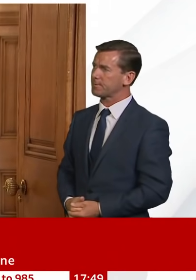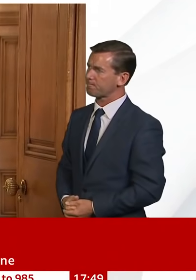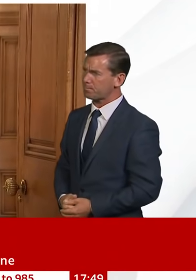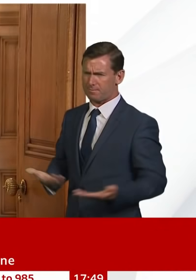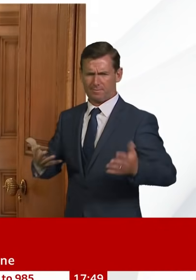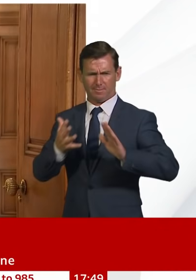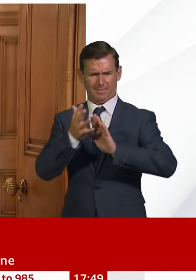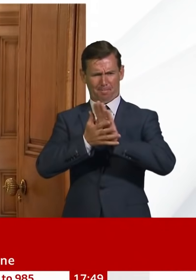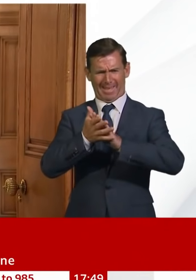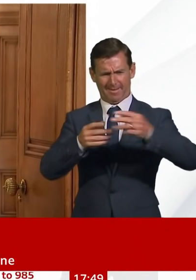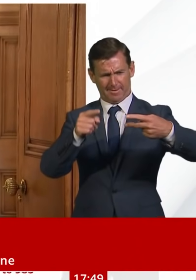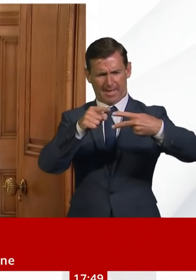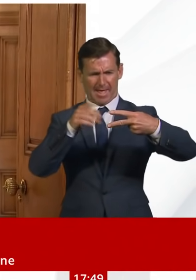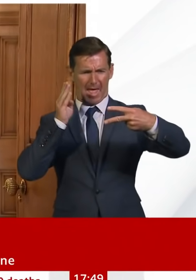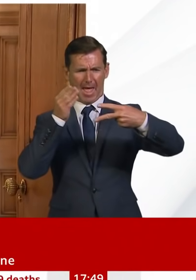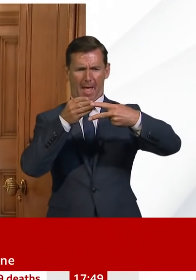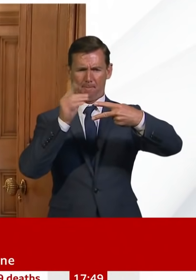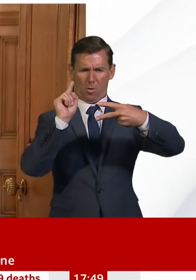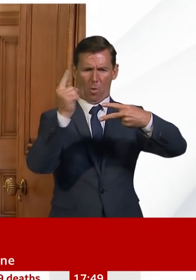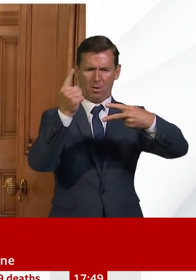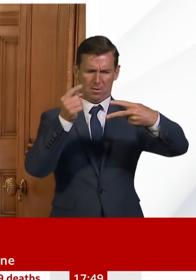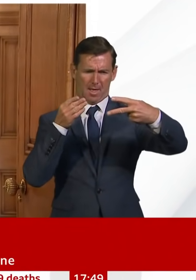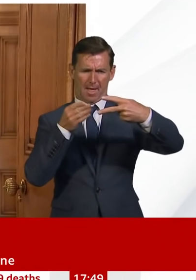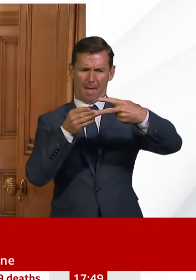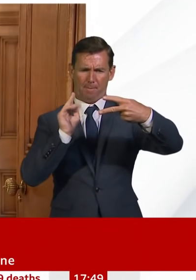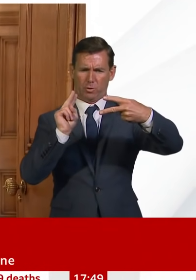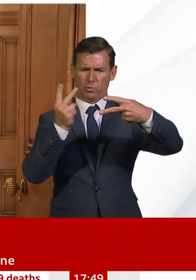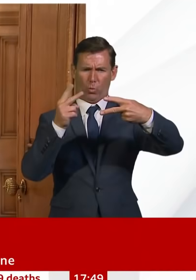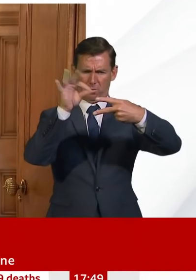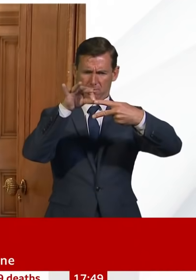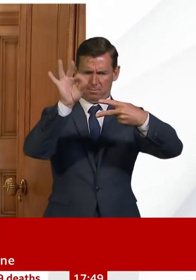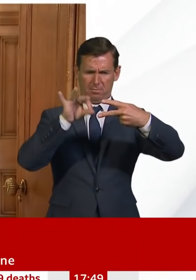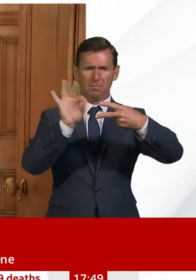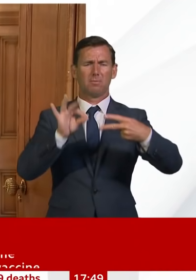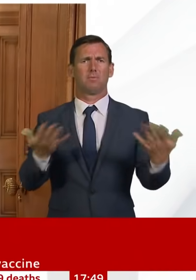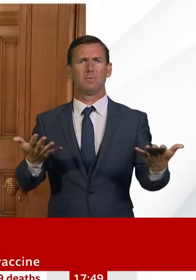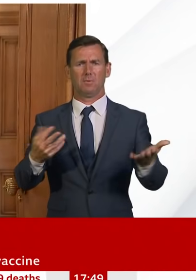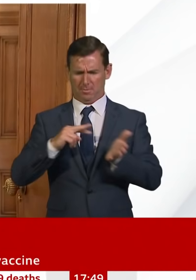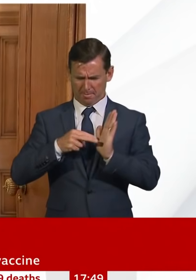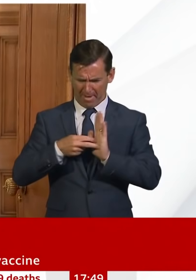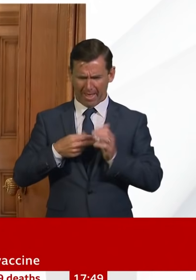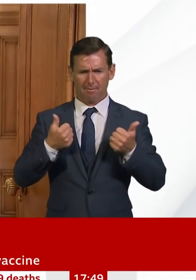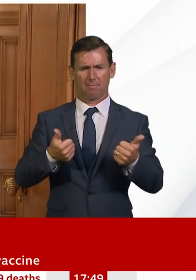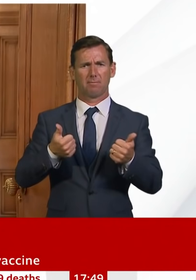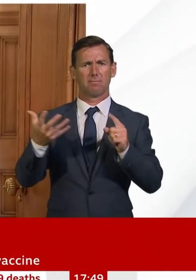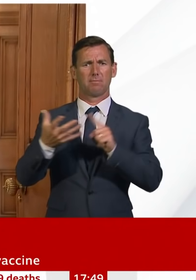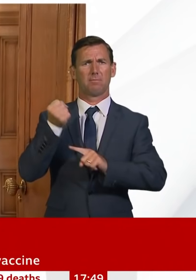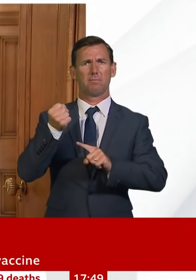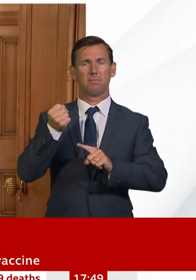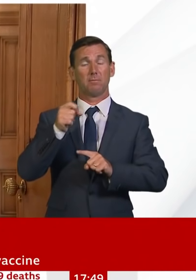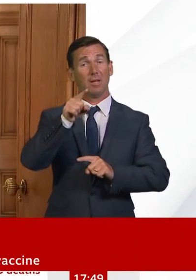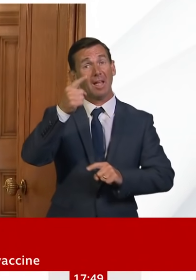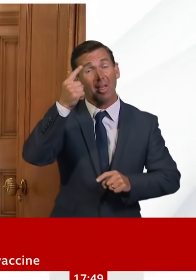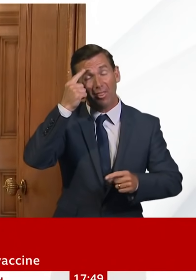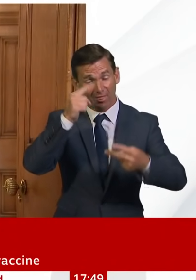Therefore, on those two core measures, the plan is working. Now, does that mean that every problem has